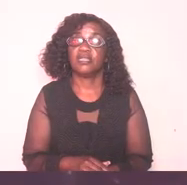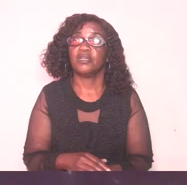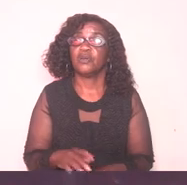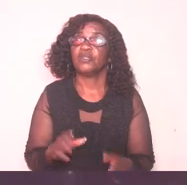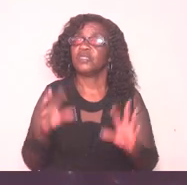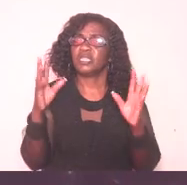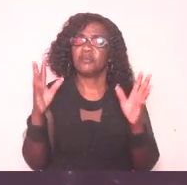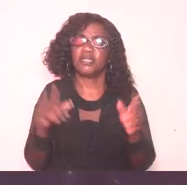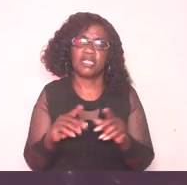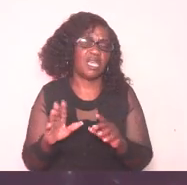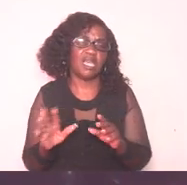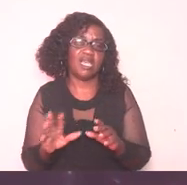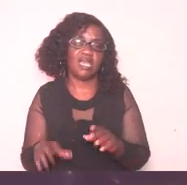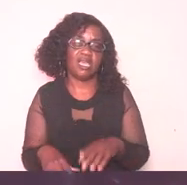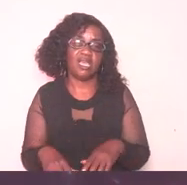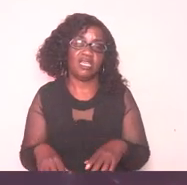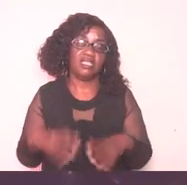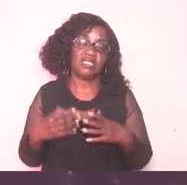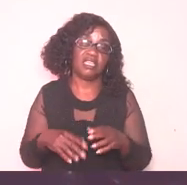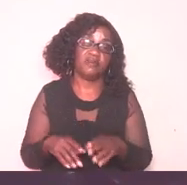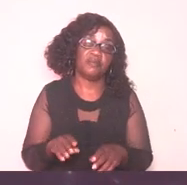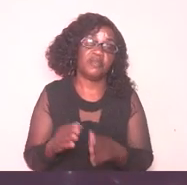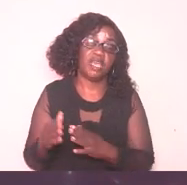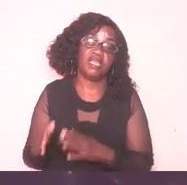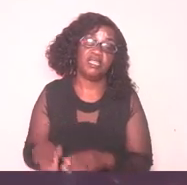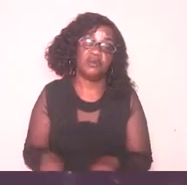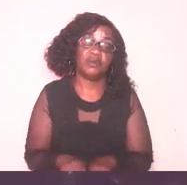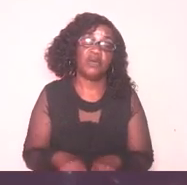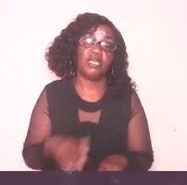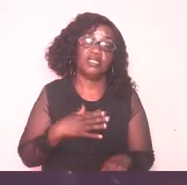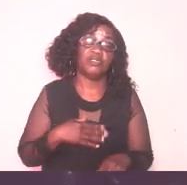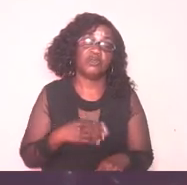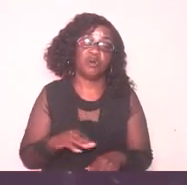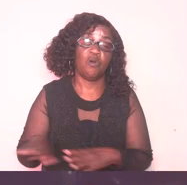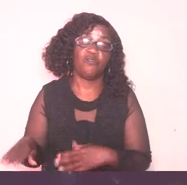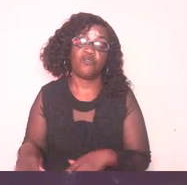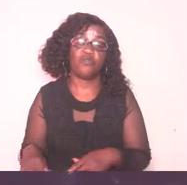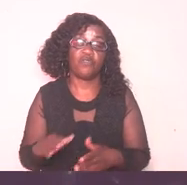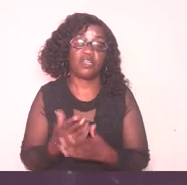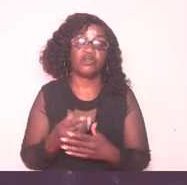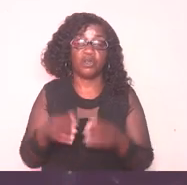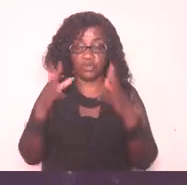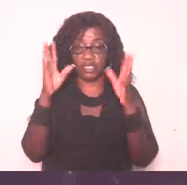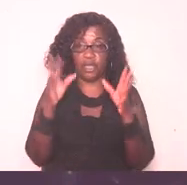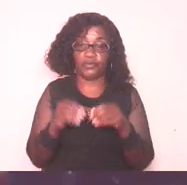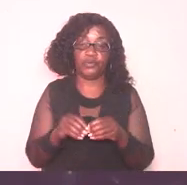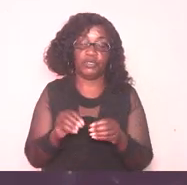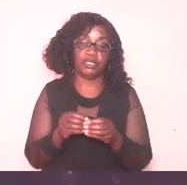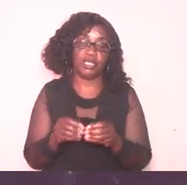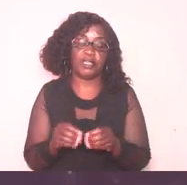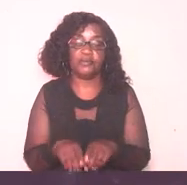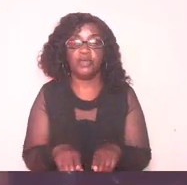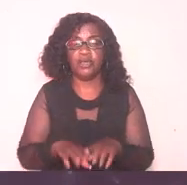celebrate that, right? We think we don't celebrate conservative structures that want to define what is morally good and what is morally bad, as you get from opening opposition.